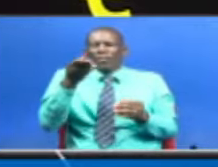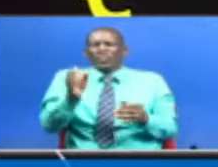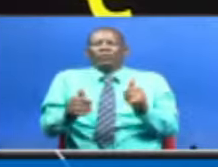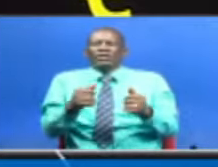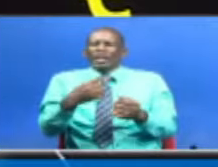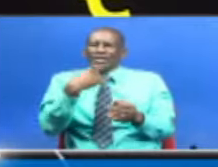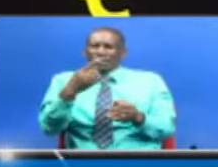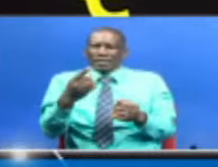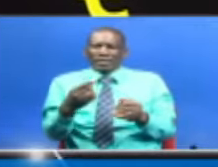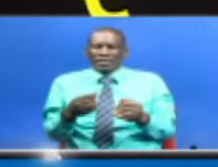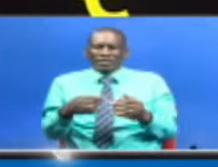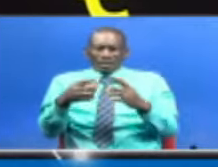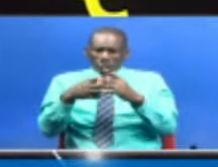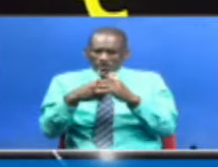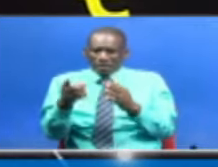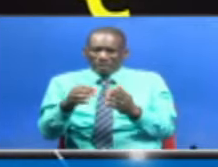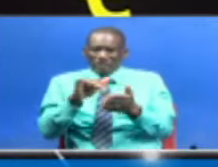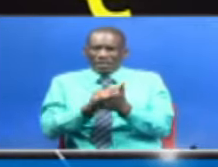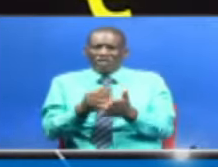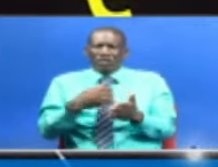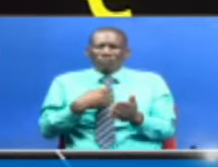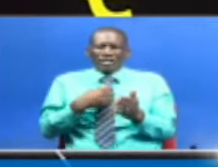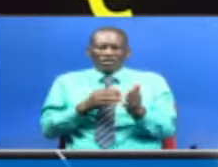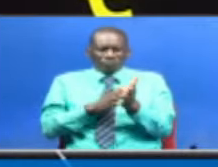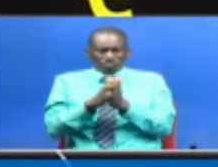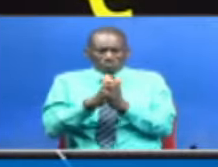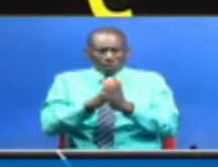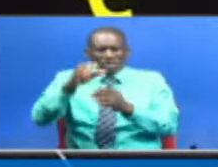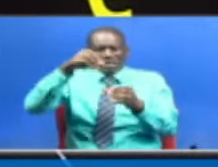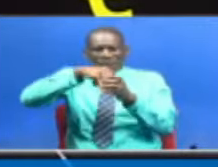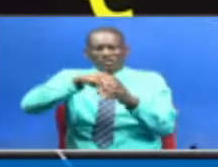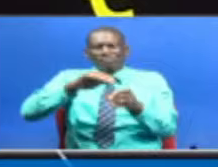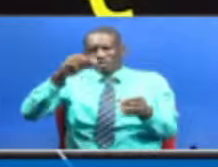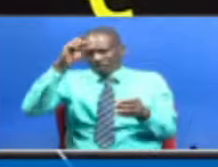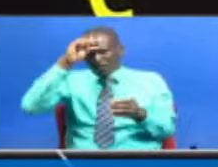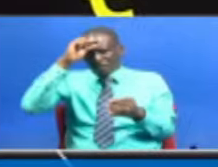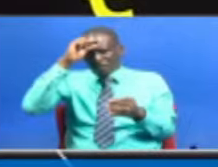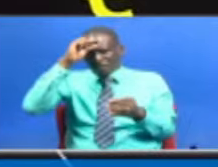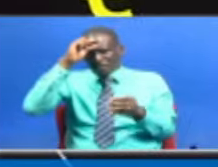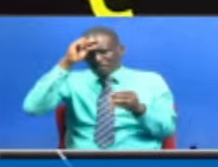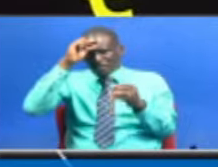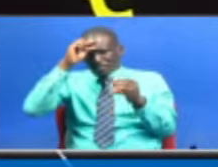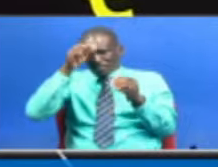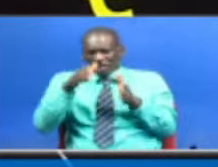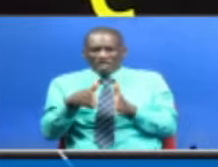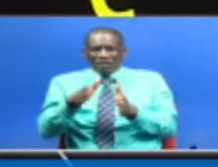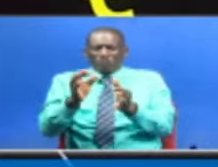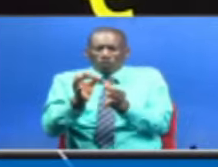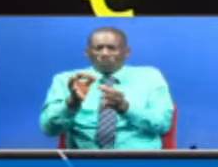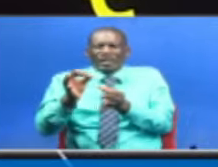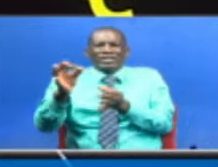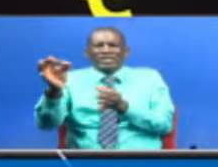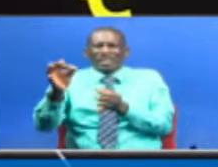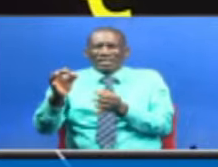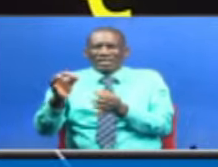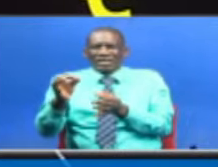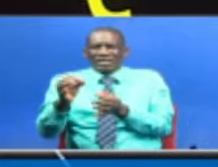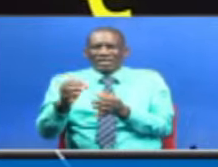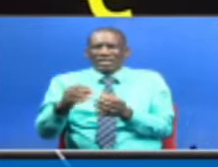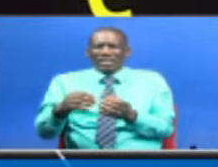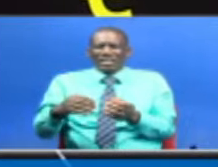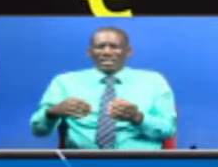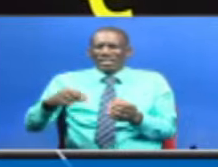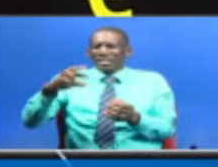mention at the outset is that there has been an ambitious investment by the government in terms of extending the reach of power. When